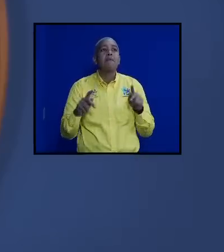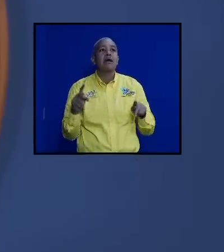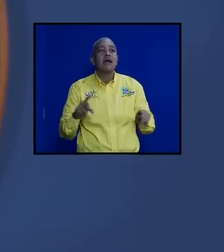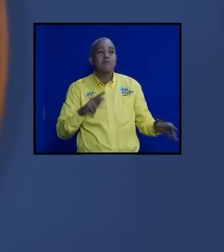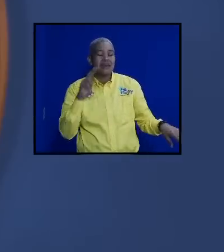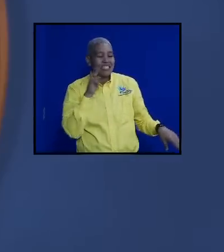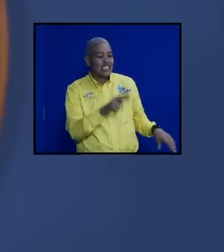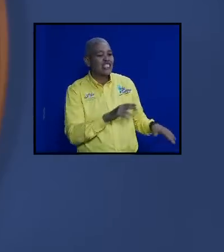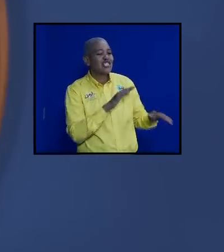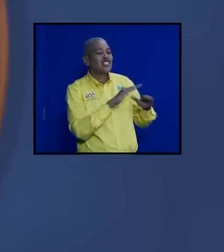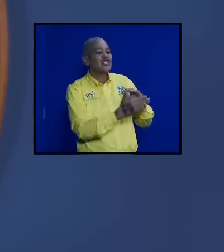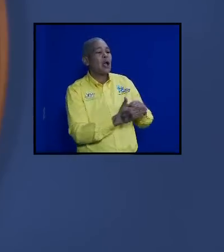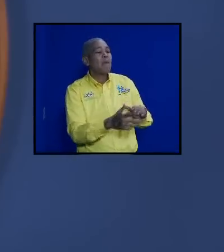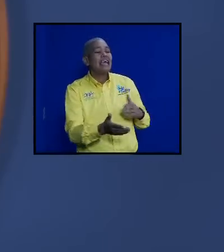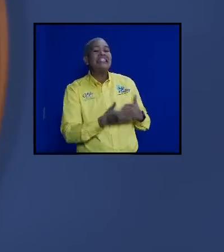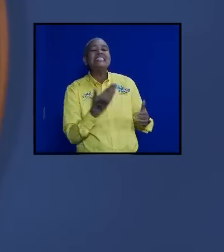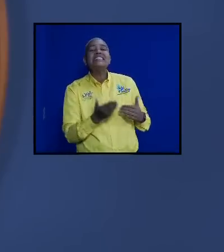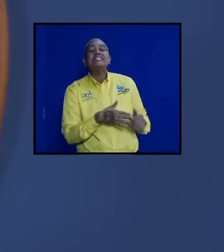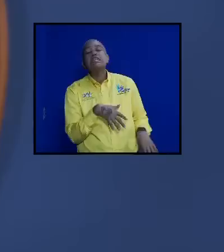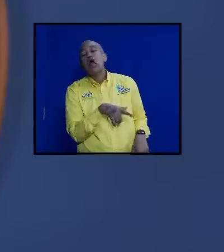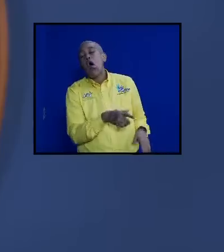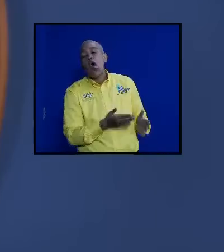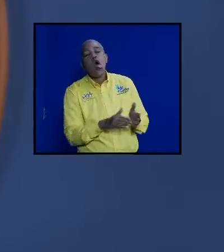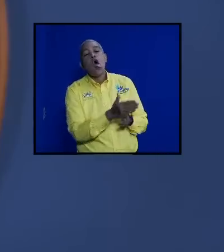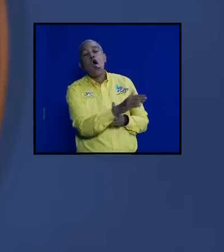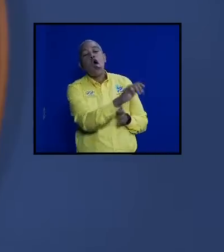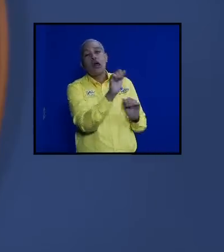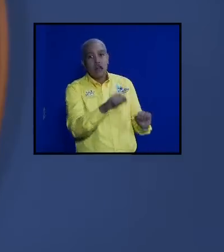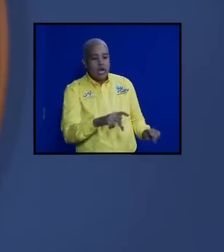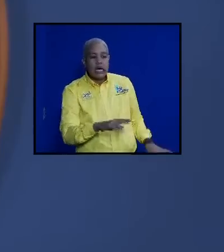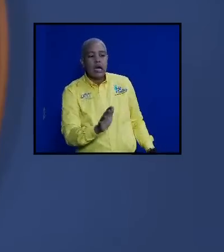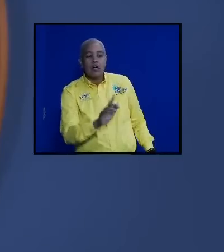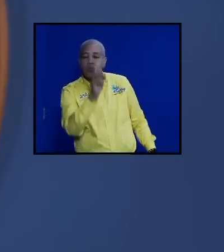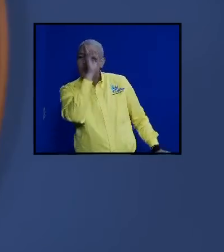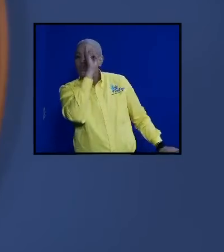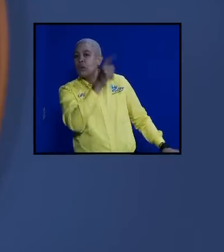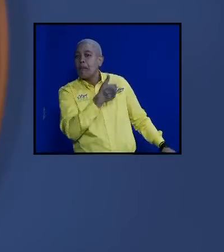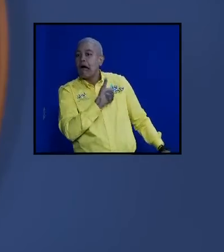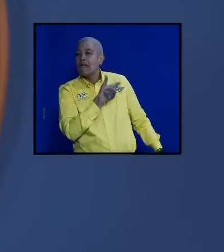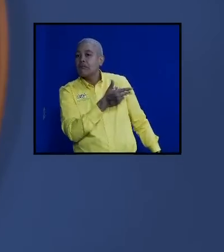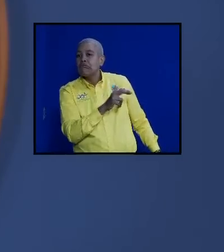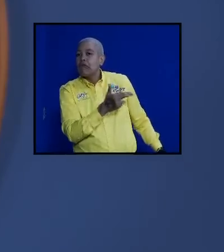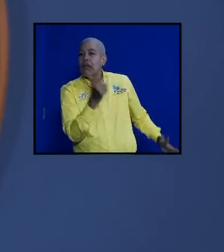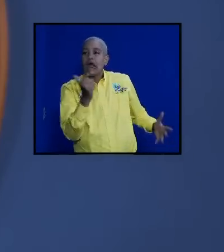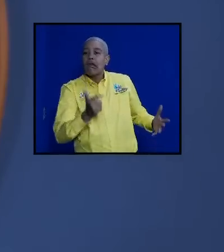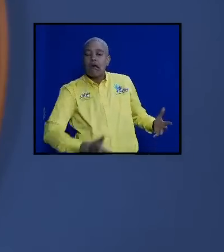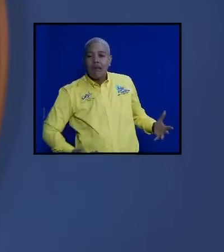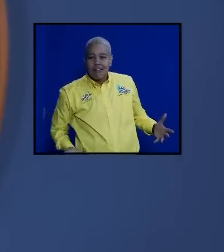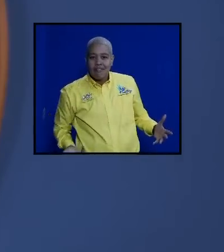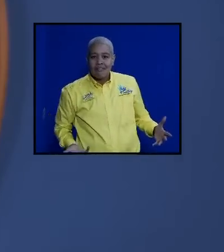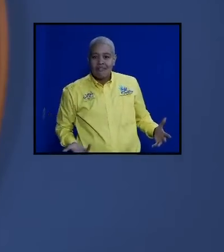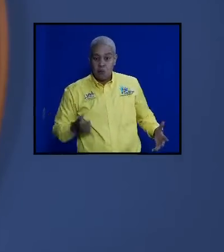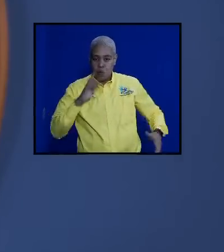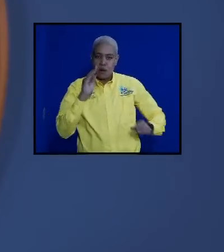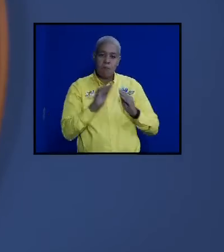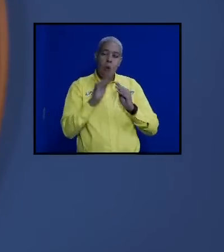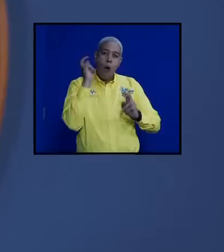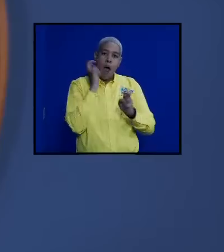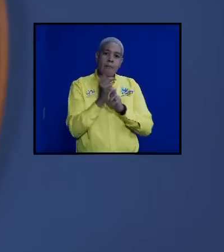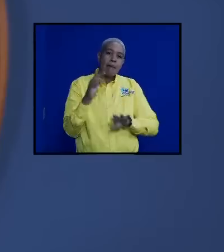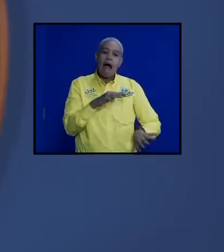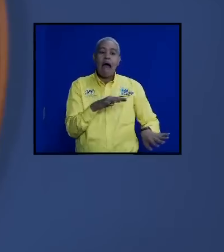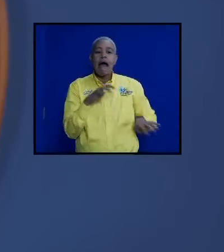see Jamaica as a space where they can transship and then fund guns.